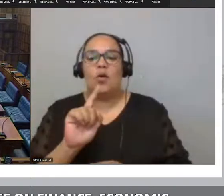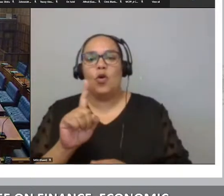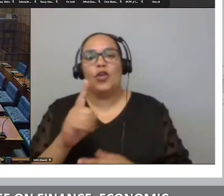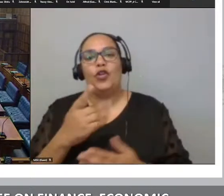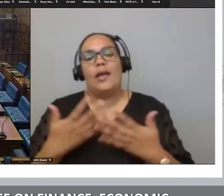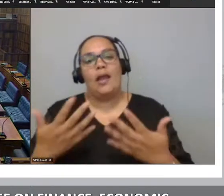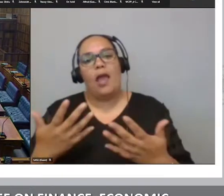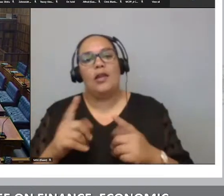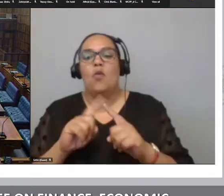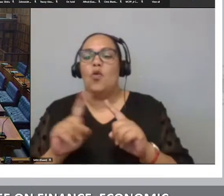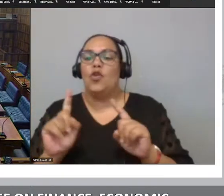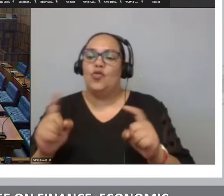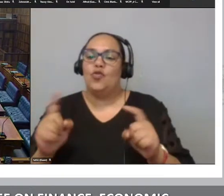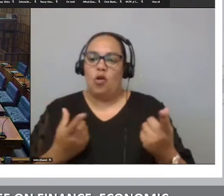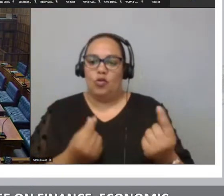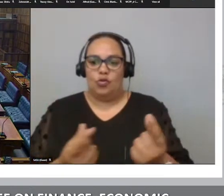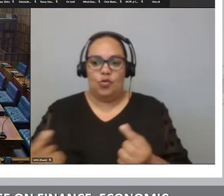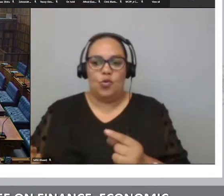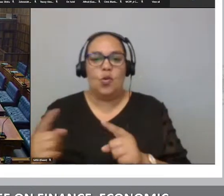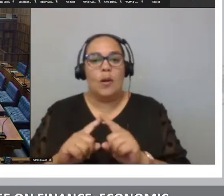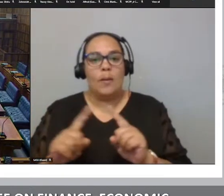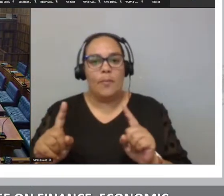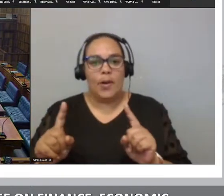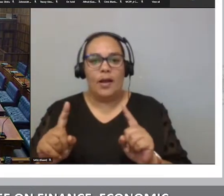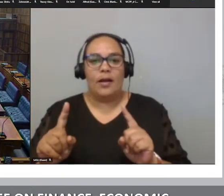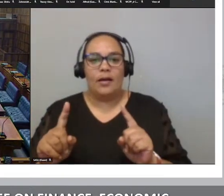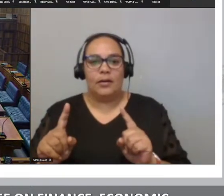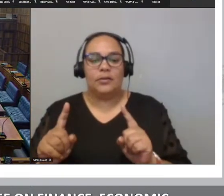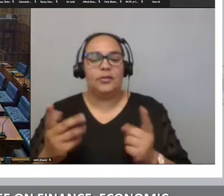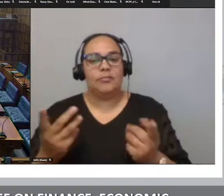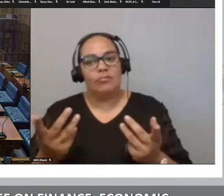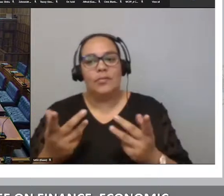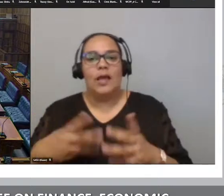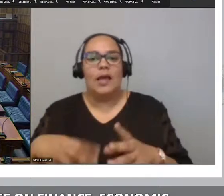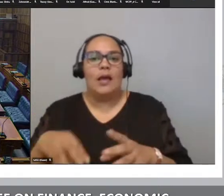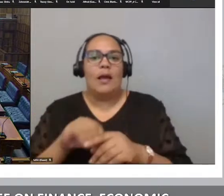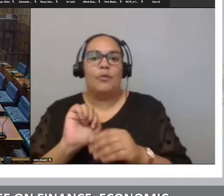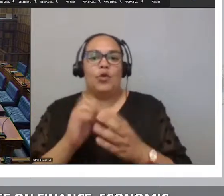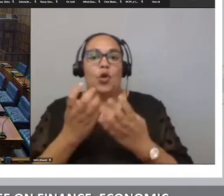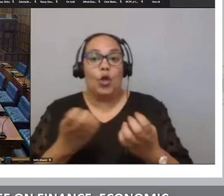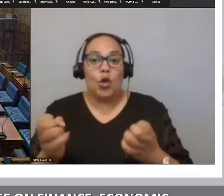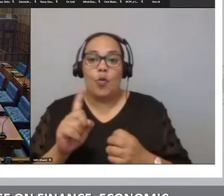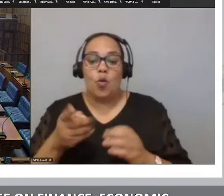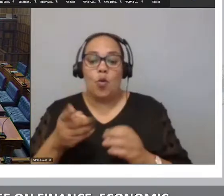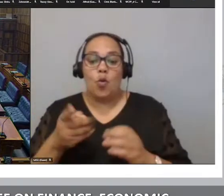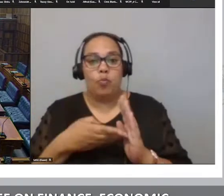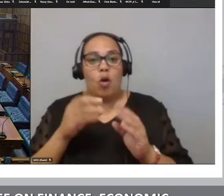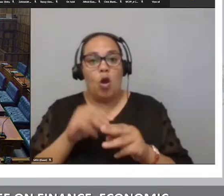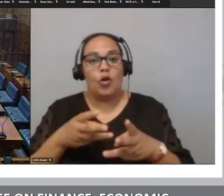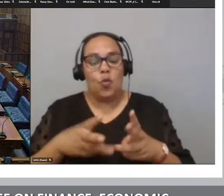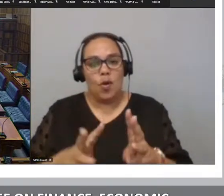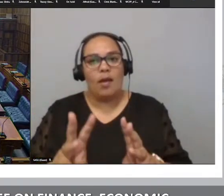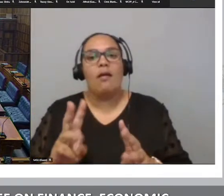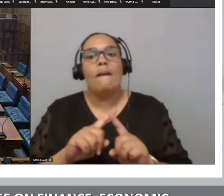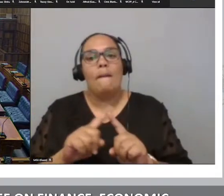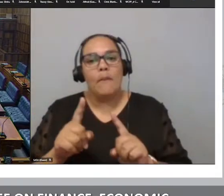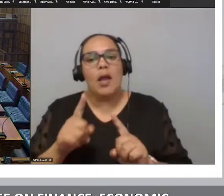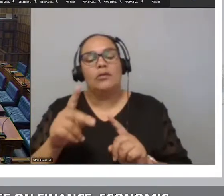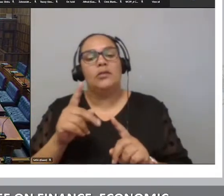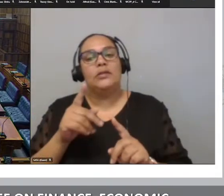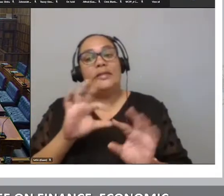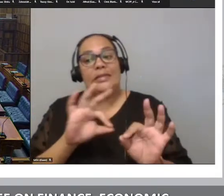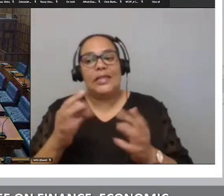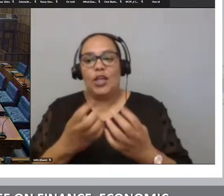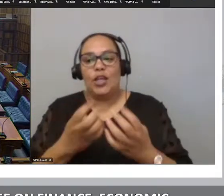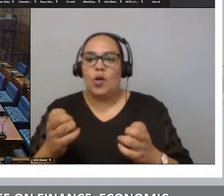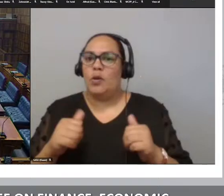handle and what you can't handle um with the equipment that that's on the and the leas equipment that's